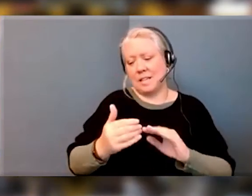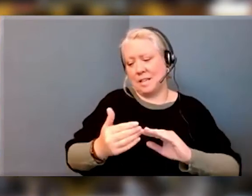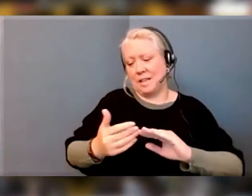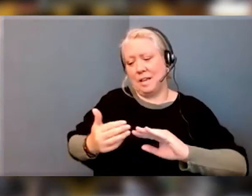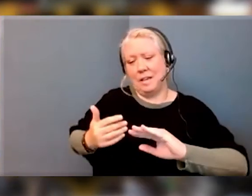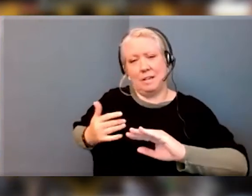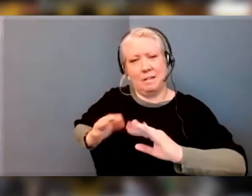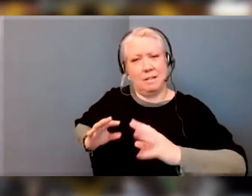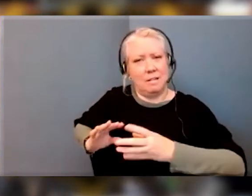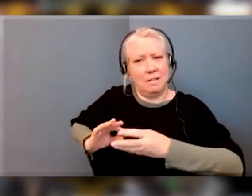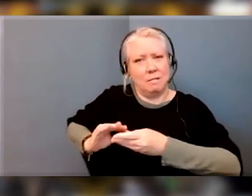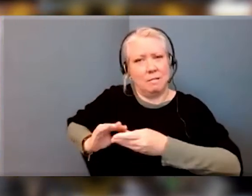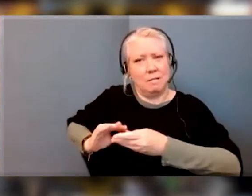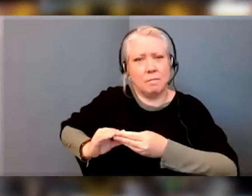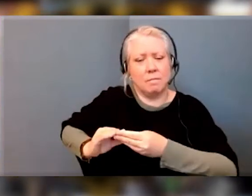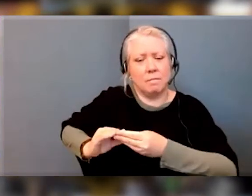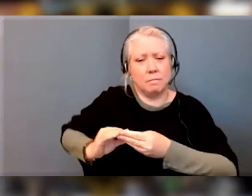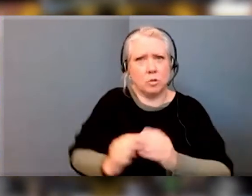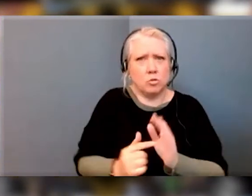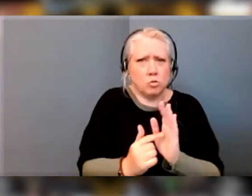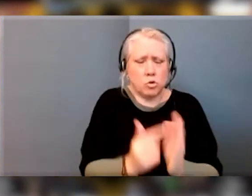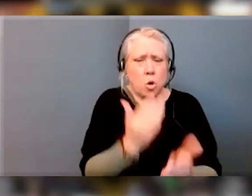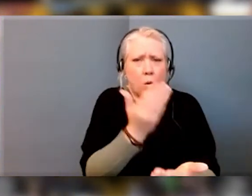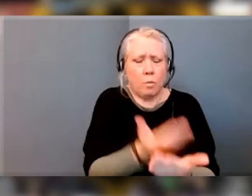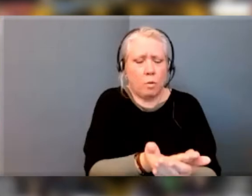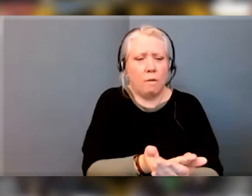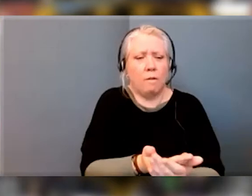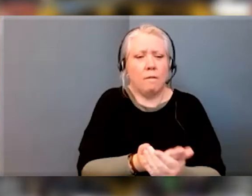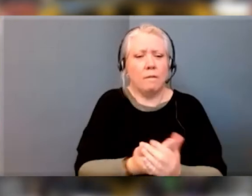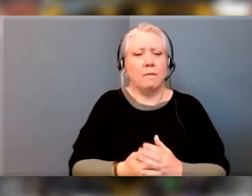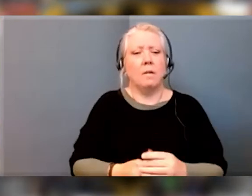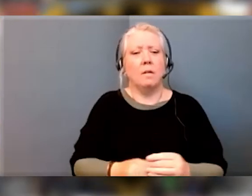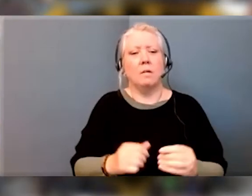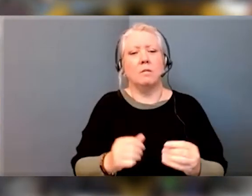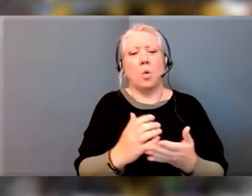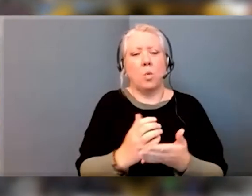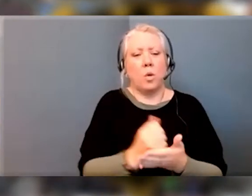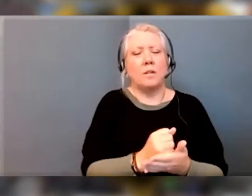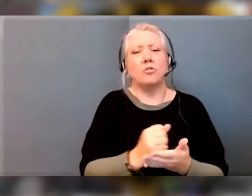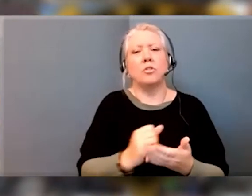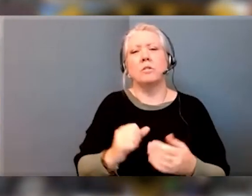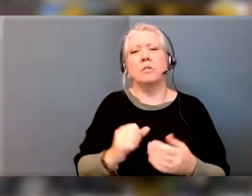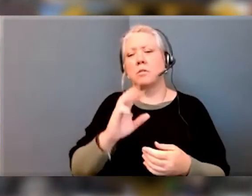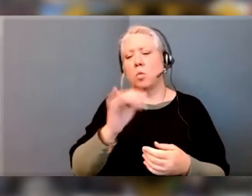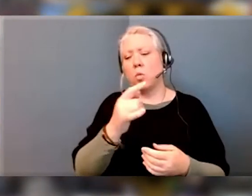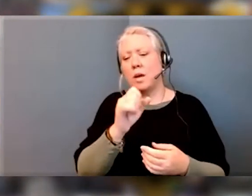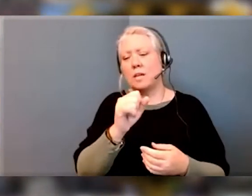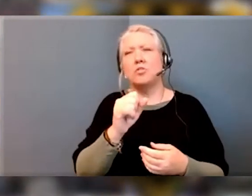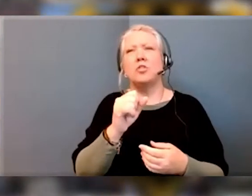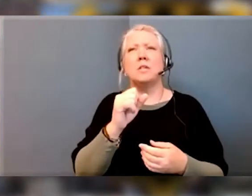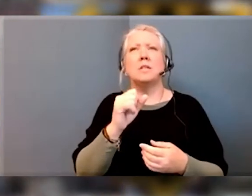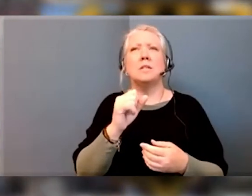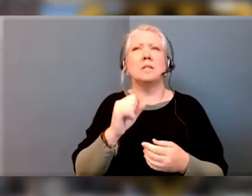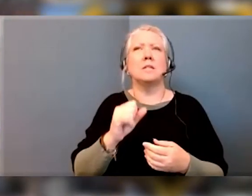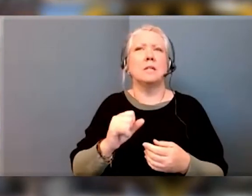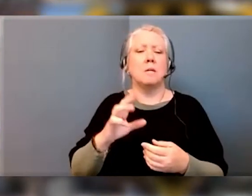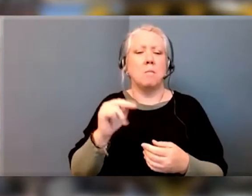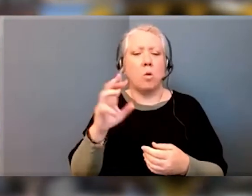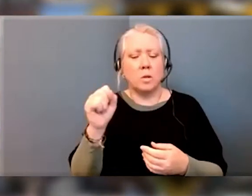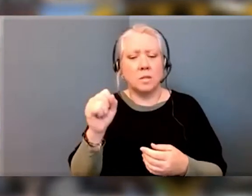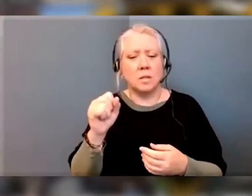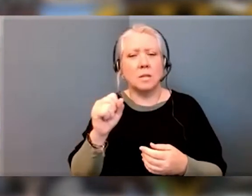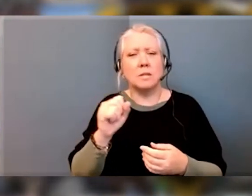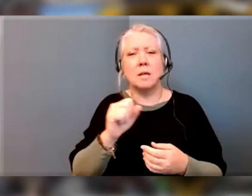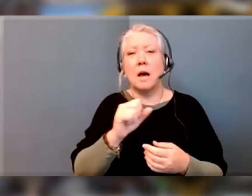income would include this list that you see on the slide: your wages, salaries, overtime, commissions, fees, tips, bonuses, unemployment